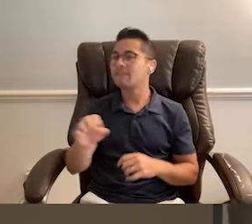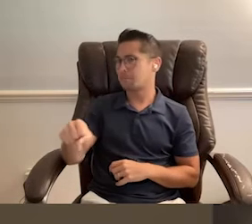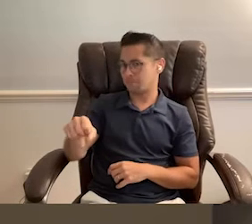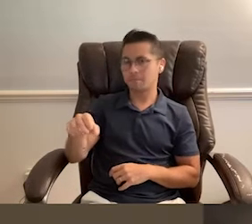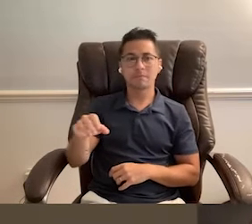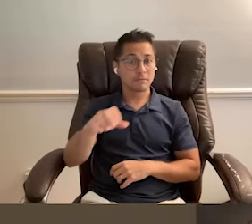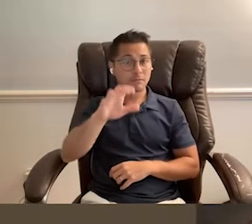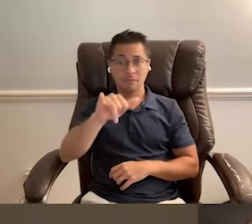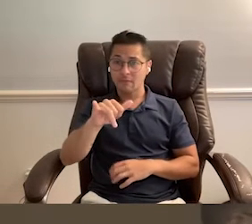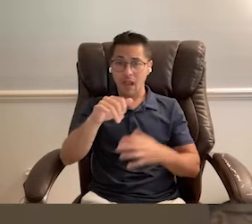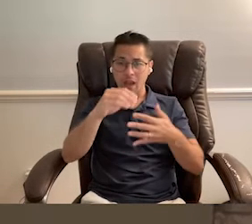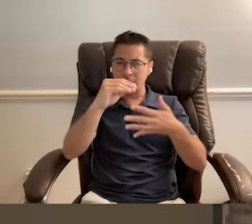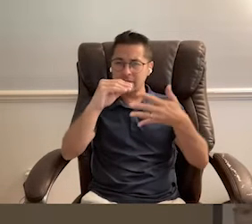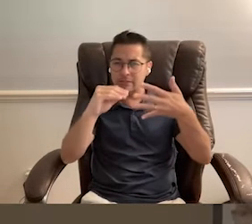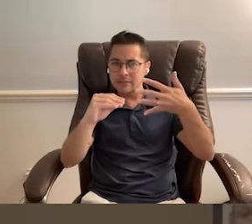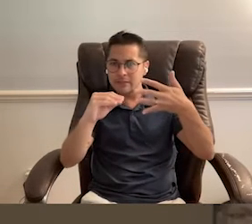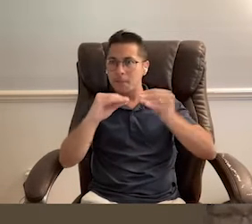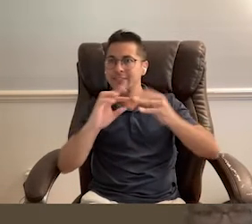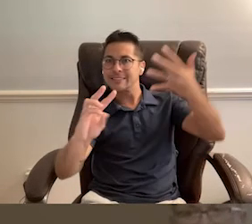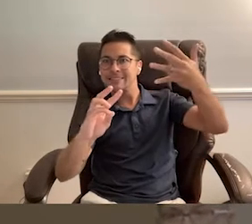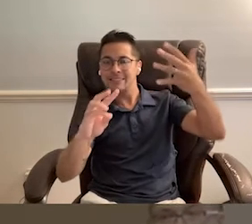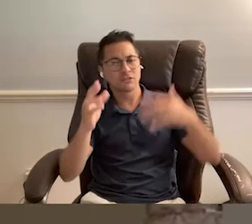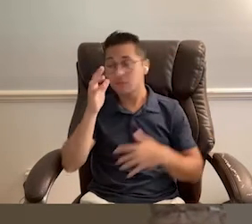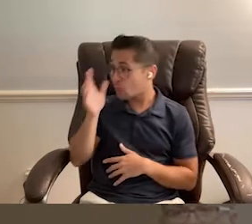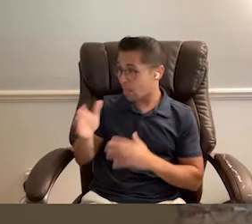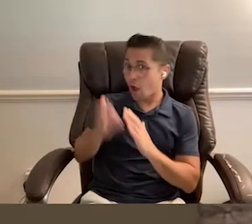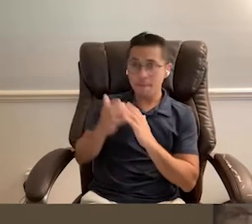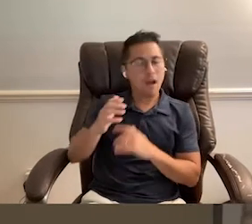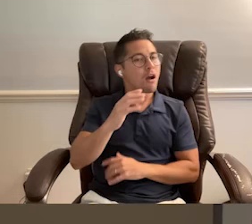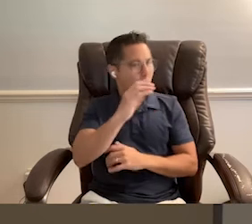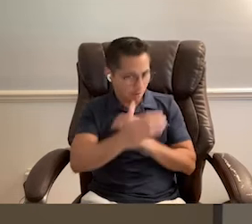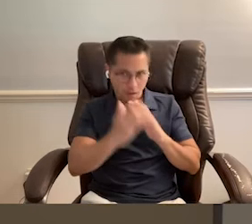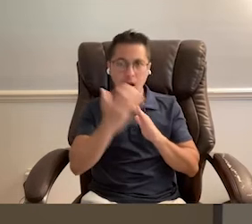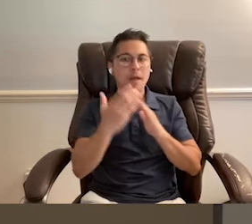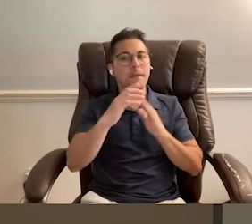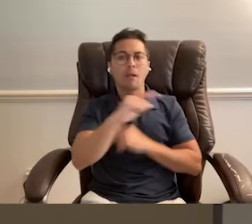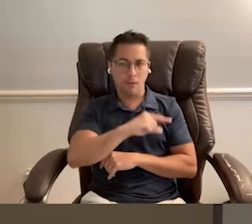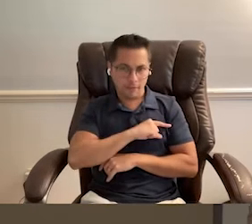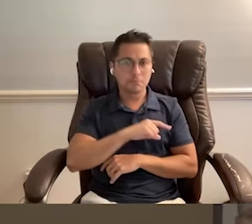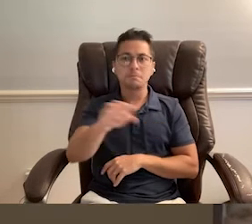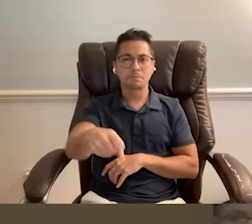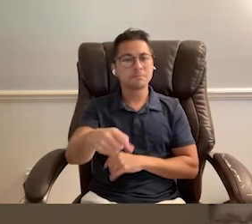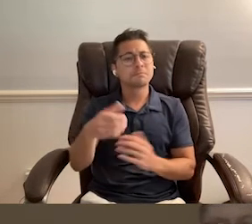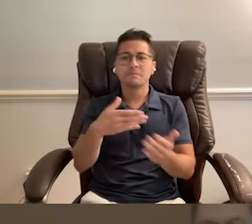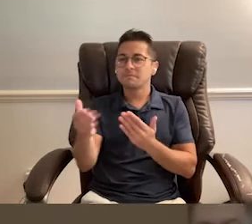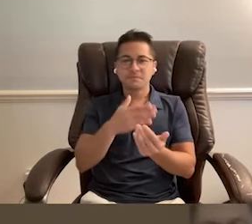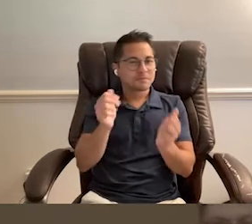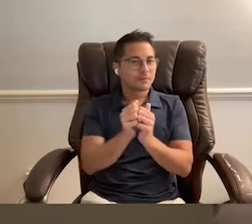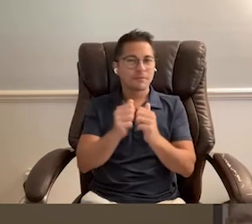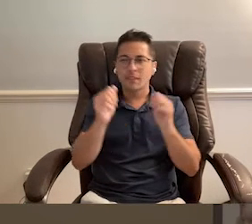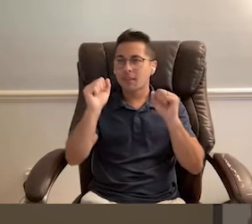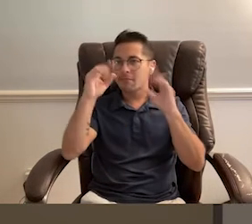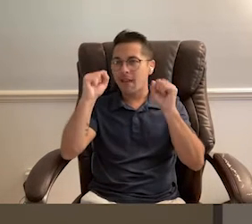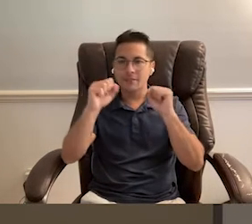number 6. so she would automatically. Automatically qualify. Yeah, Right. yeah. Even with the amazing whatever the name of that drug is,